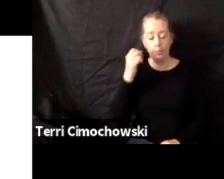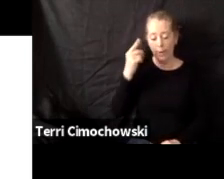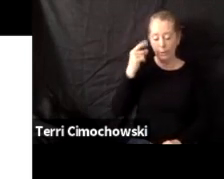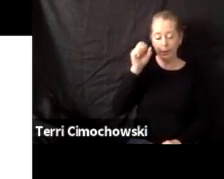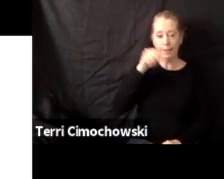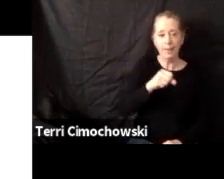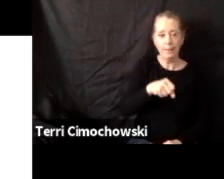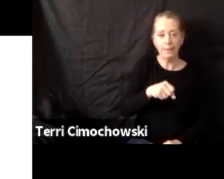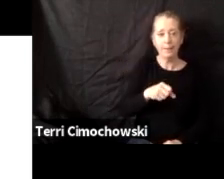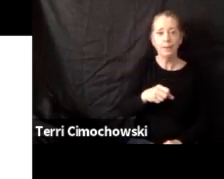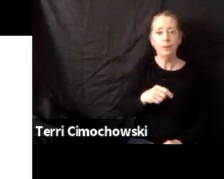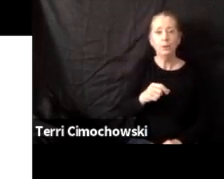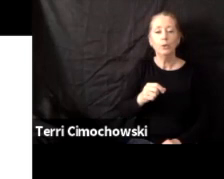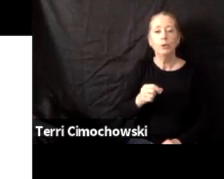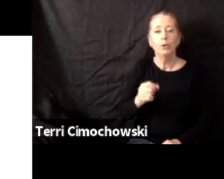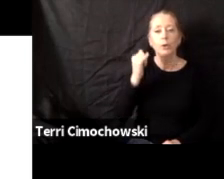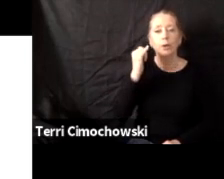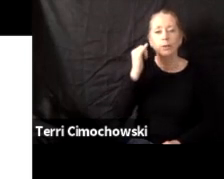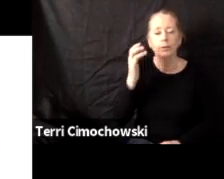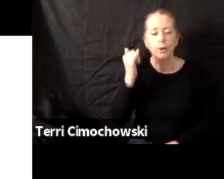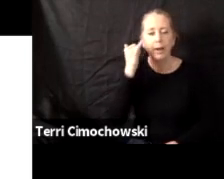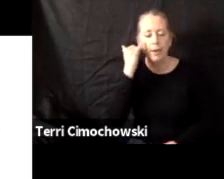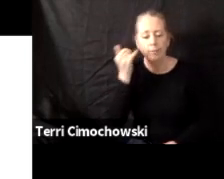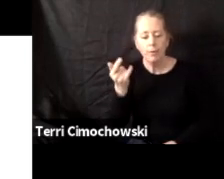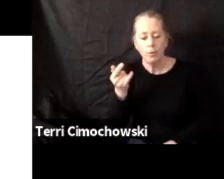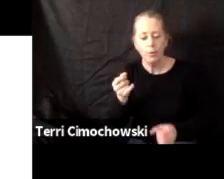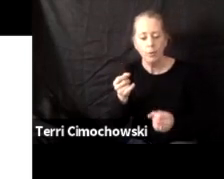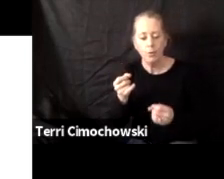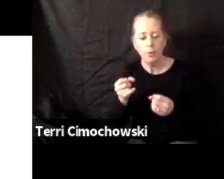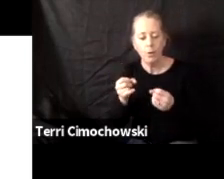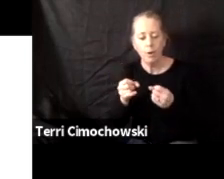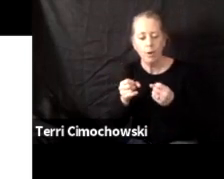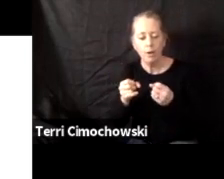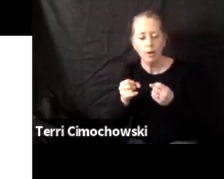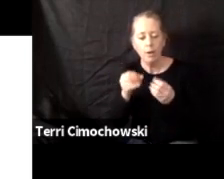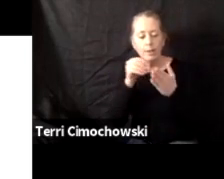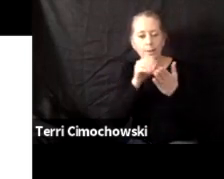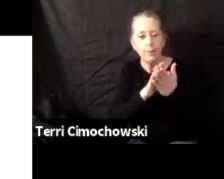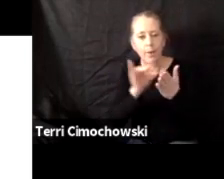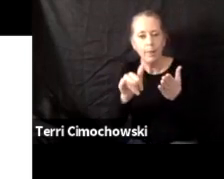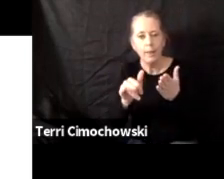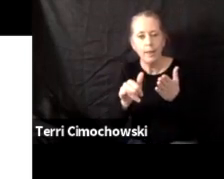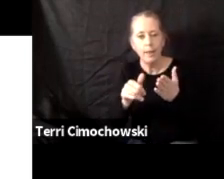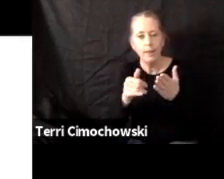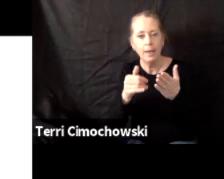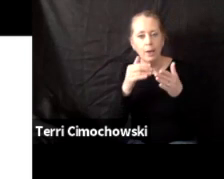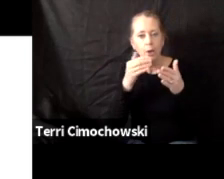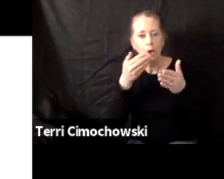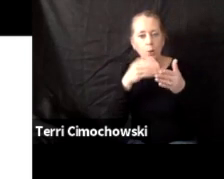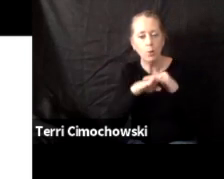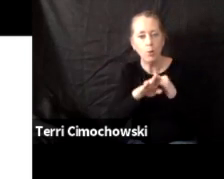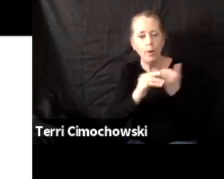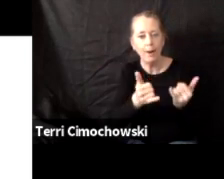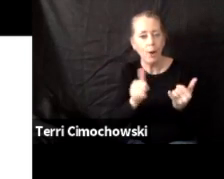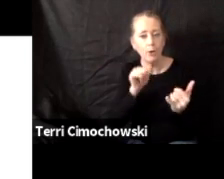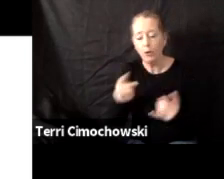Yes, that's so. If that's you my enroll current- in, if you submit the enrollment information now, you are not foregoing any seat at your Magnet